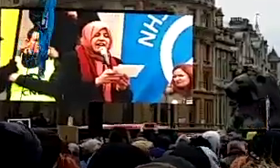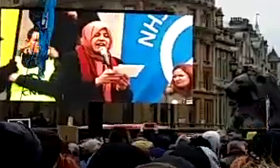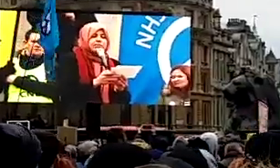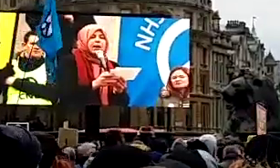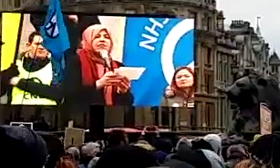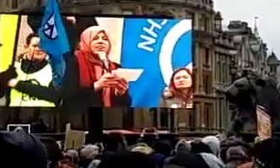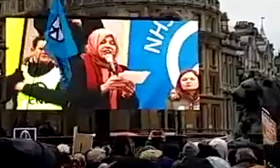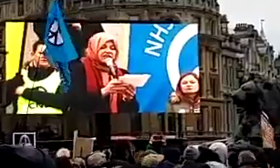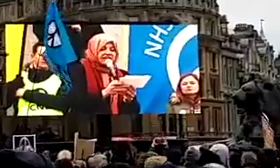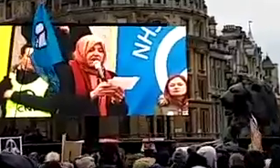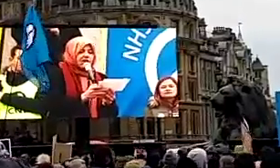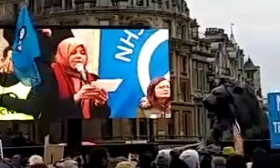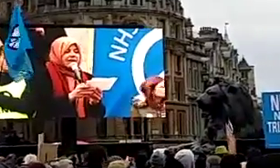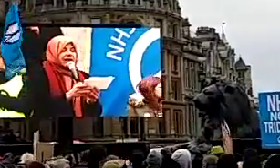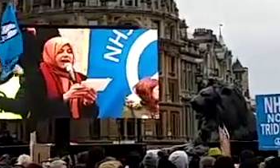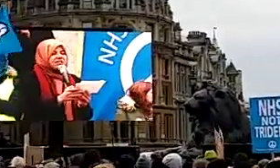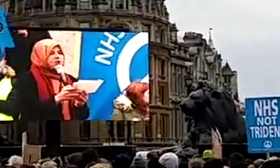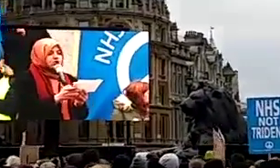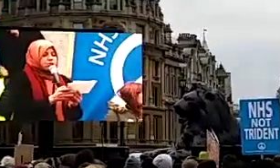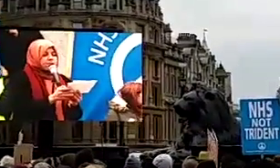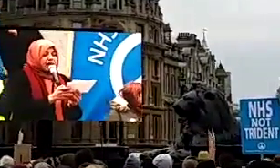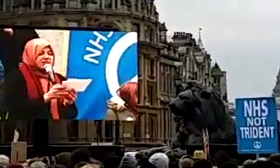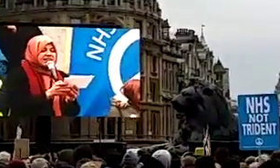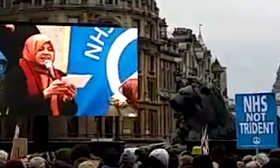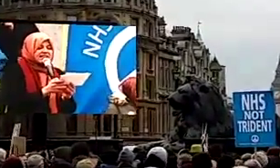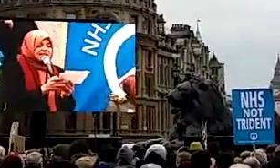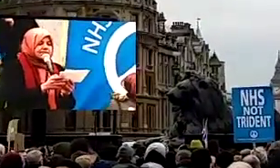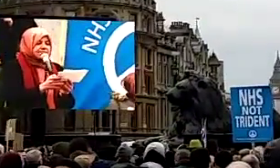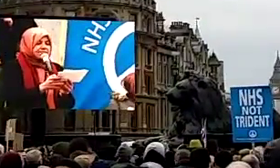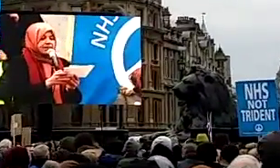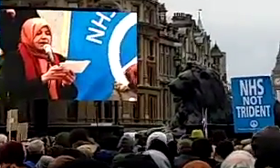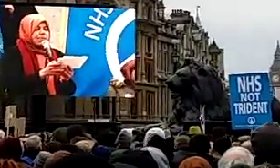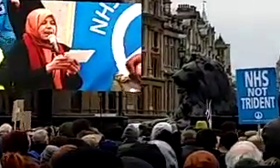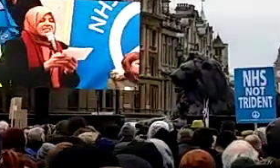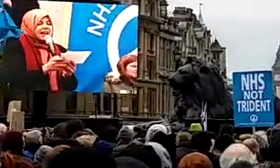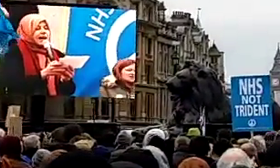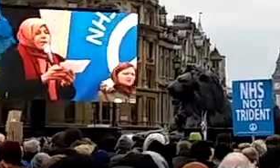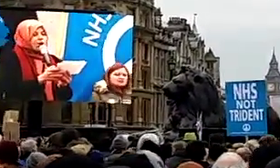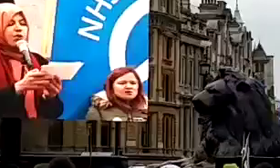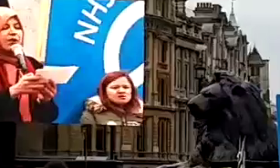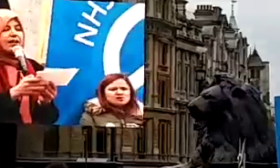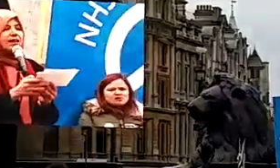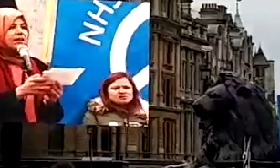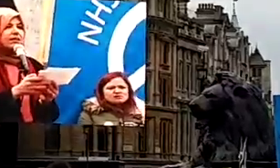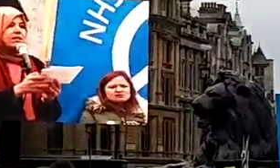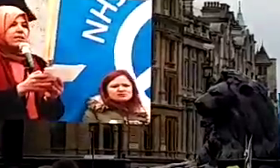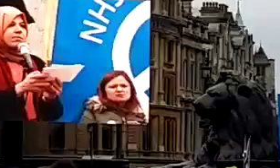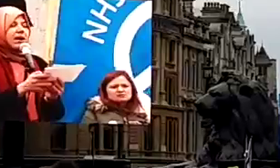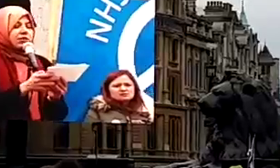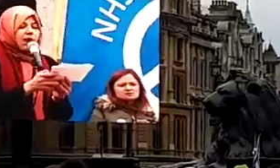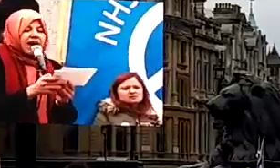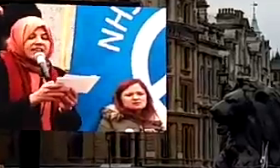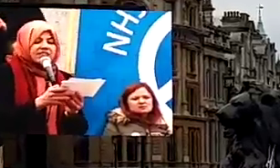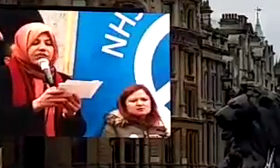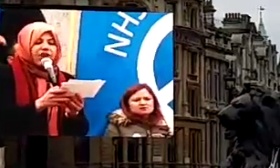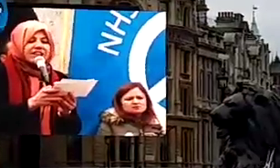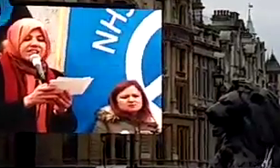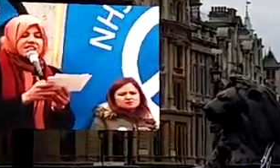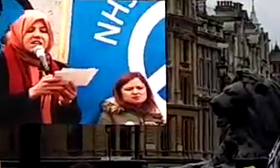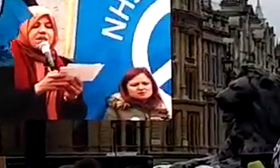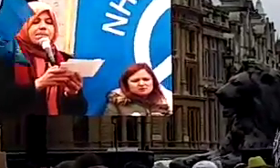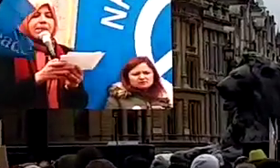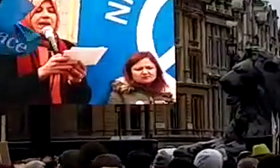being divided by failed economic and social policies, by scaremongering, by the rise